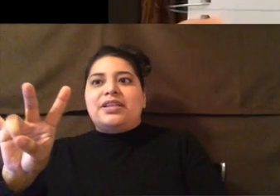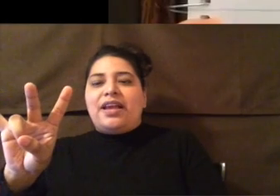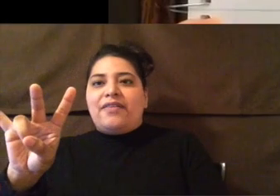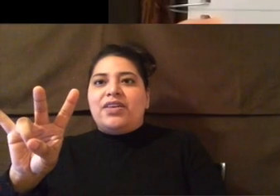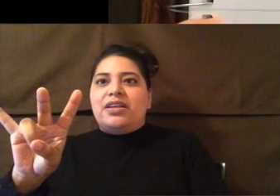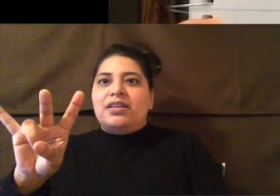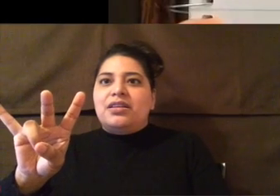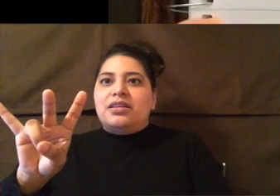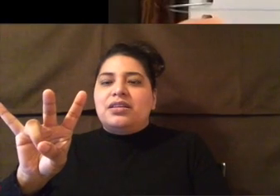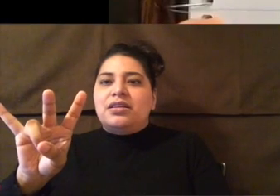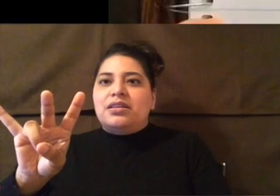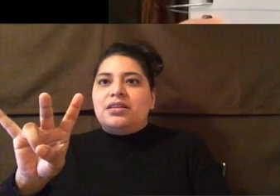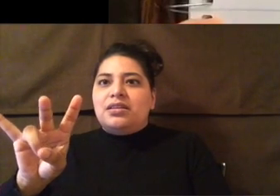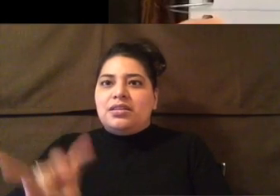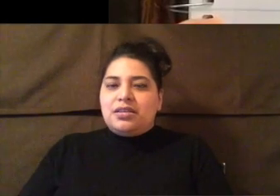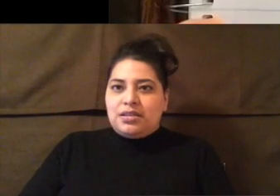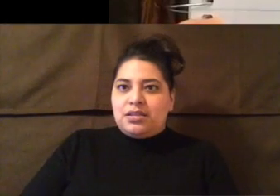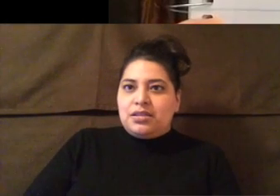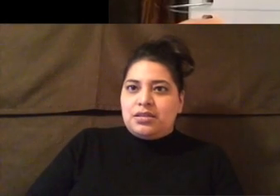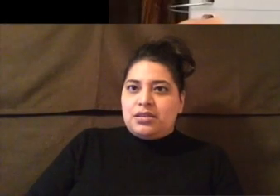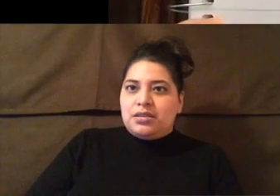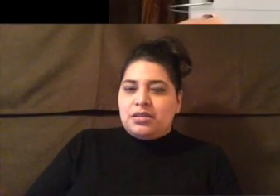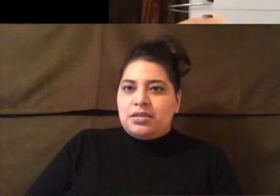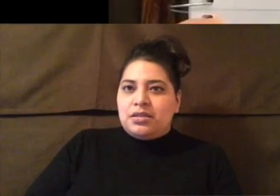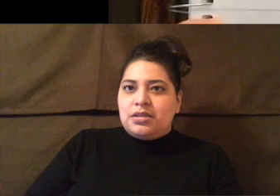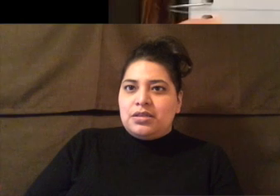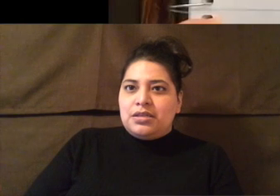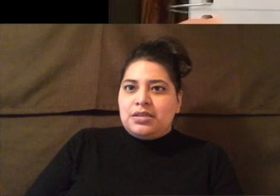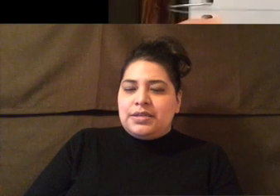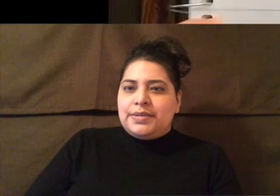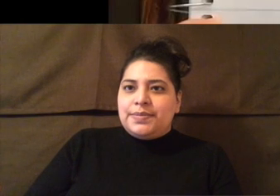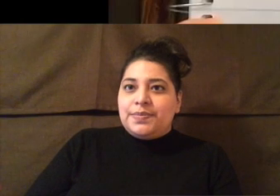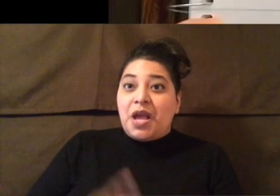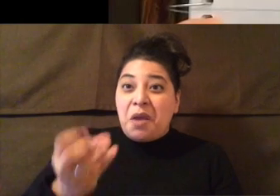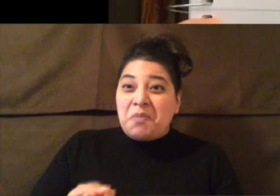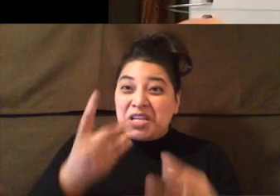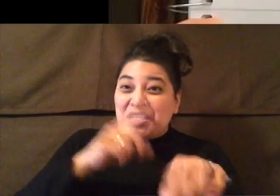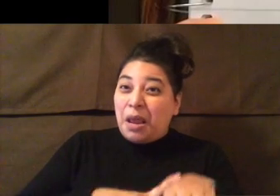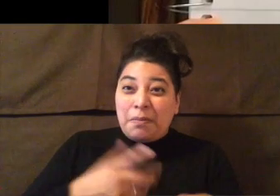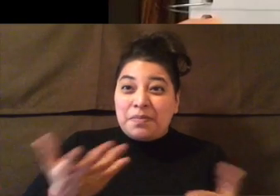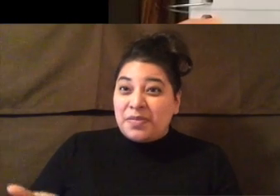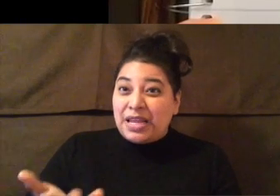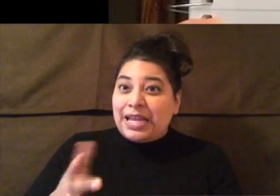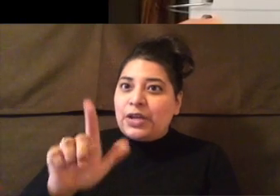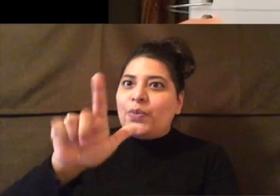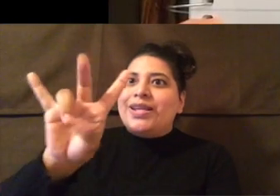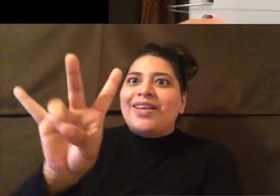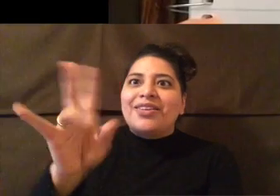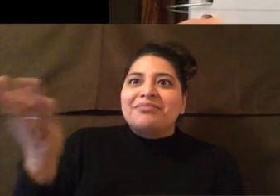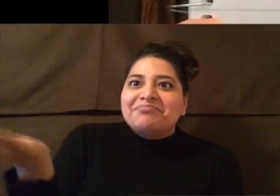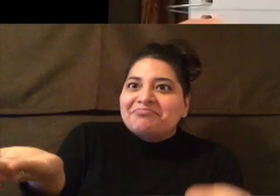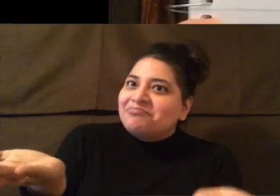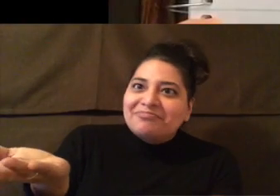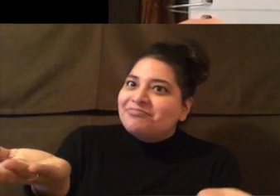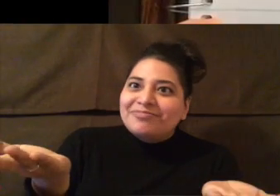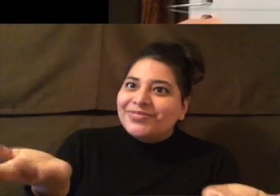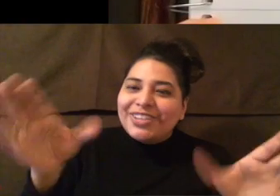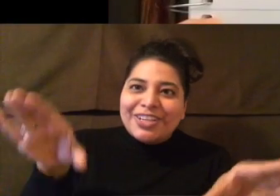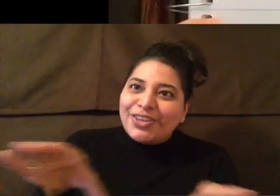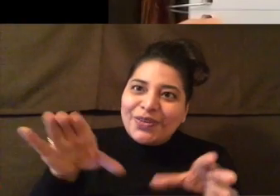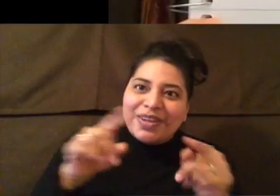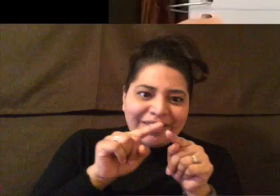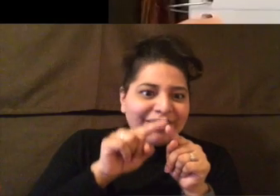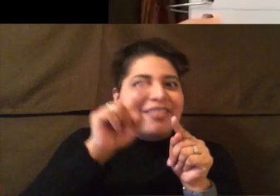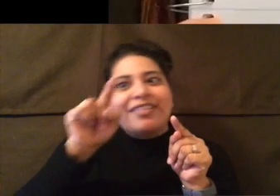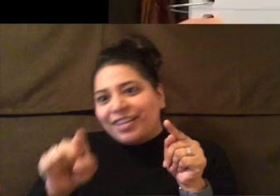and subtract, if you take this time and subtract that time, those minutes, you're gonna get 27.